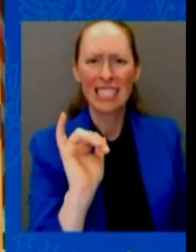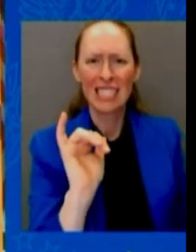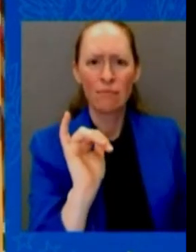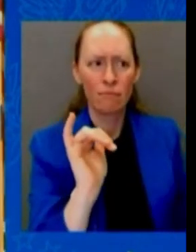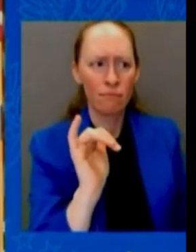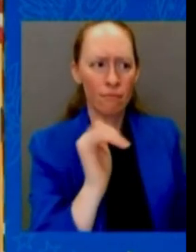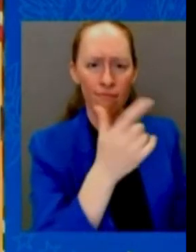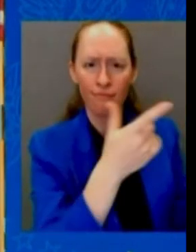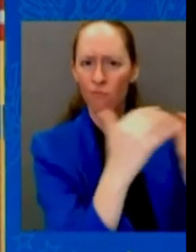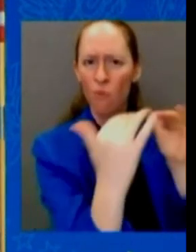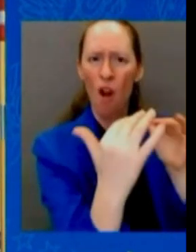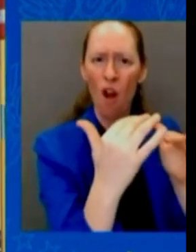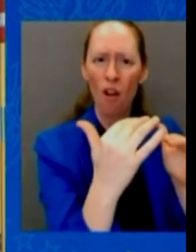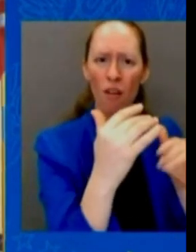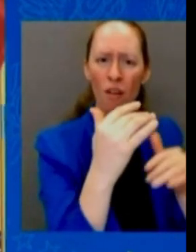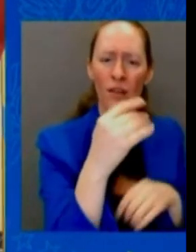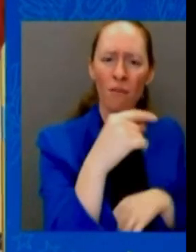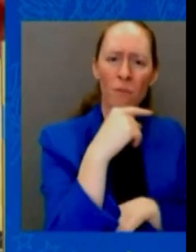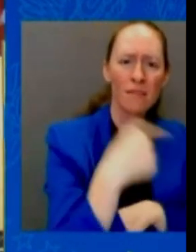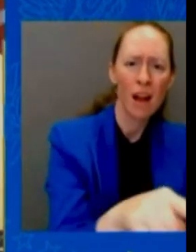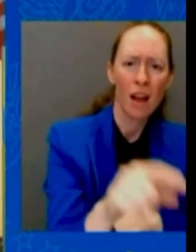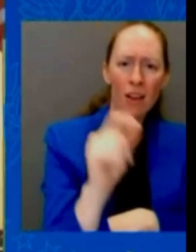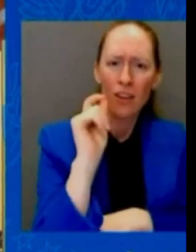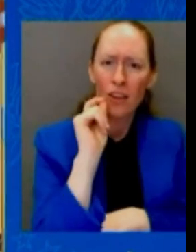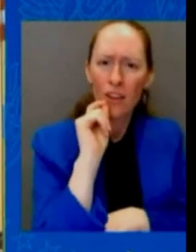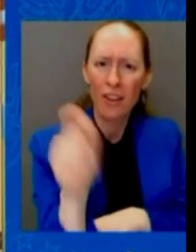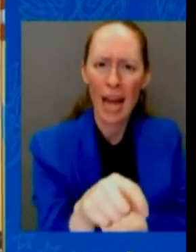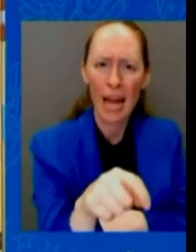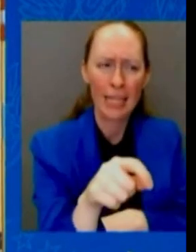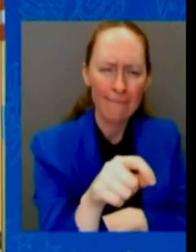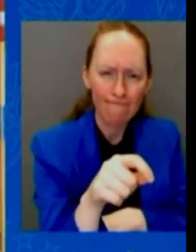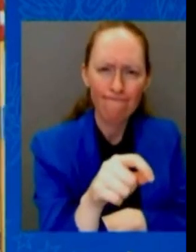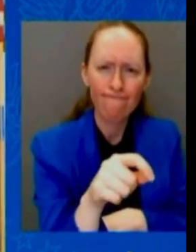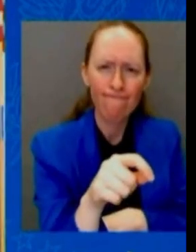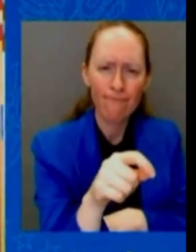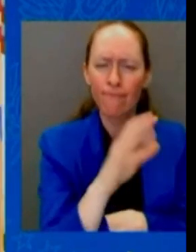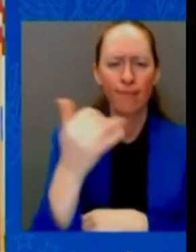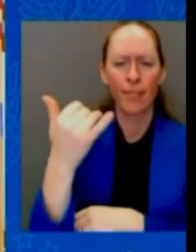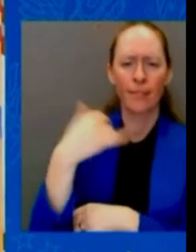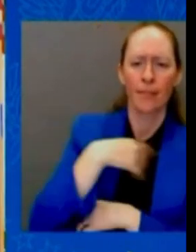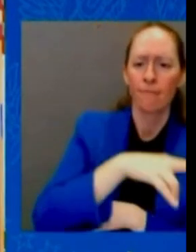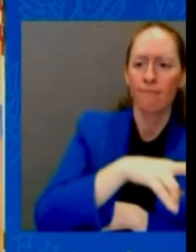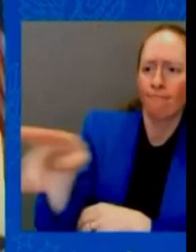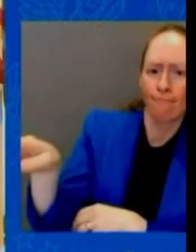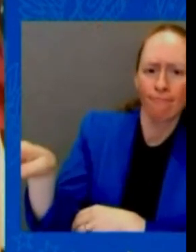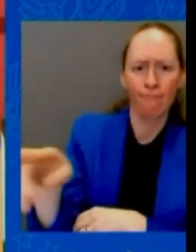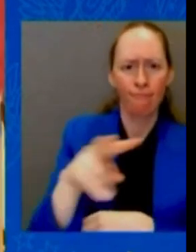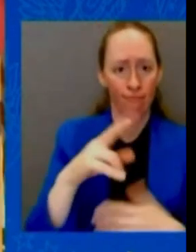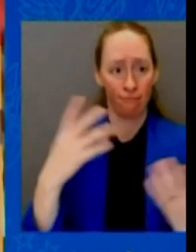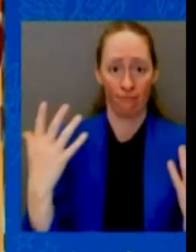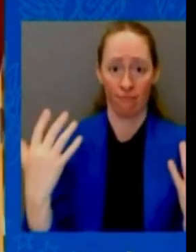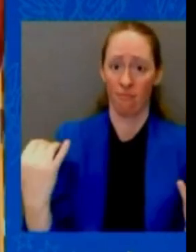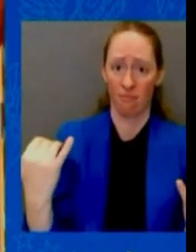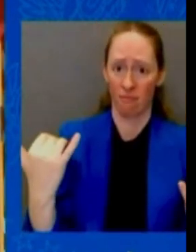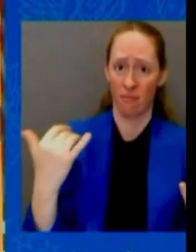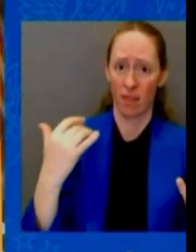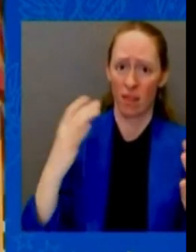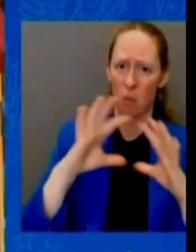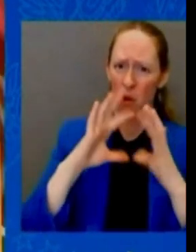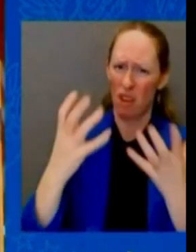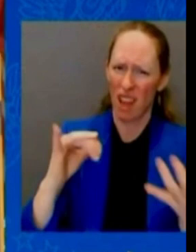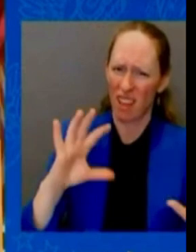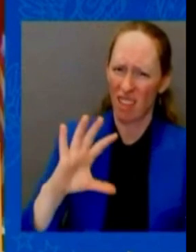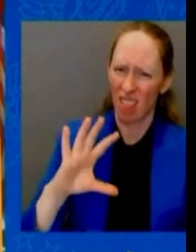our societies face, we need to become brothers in arms once more. Cet esprit de